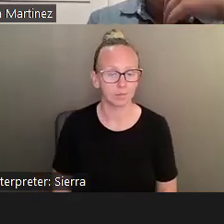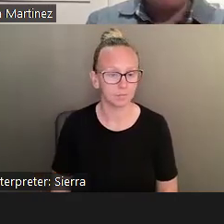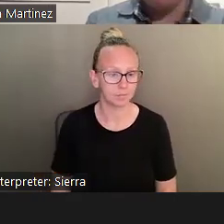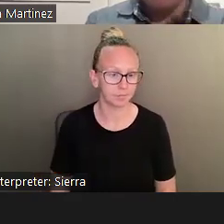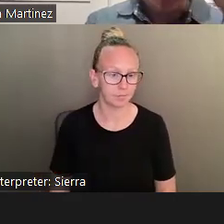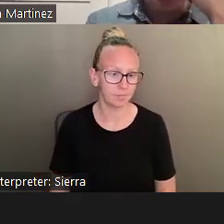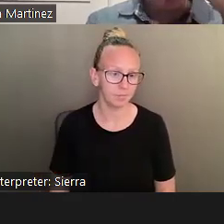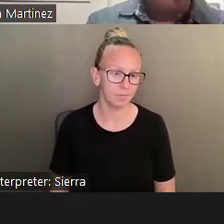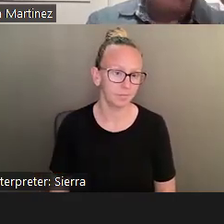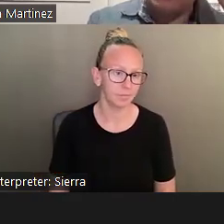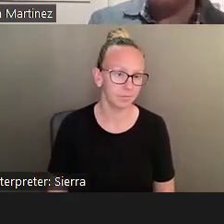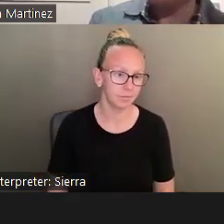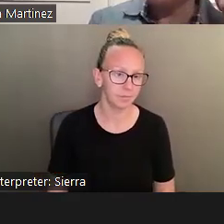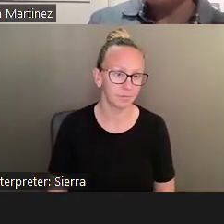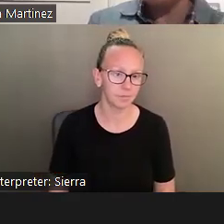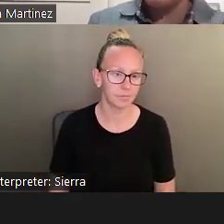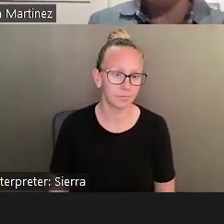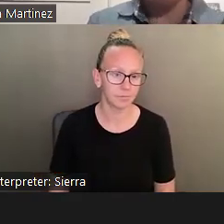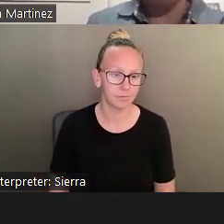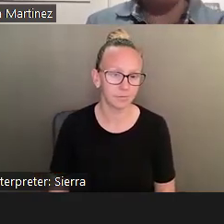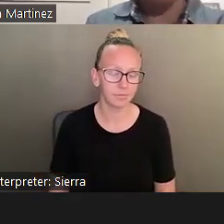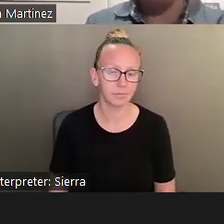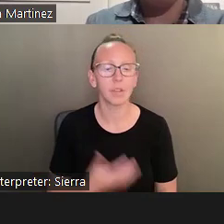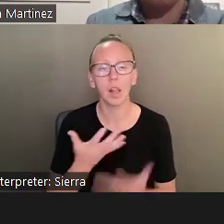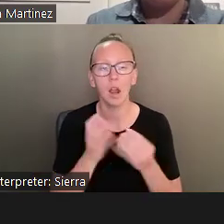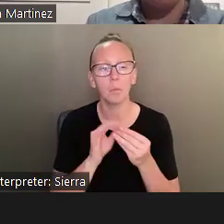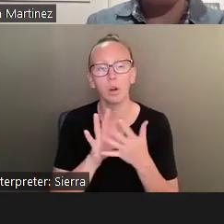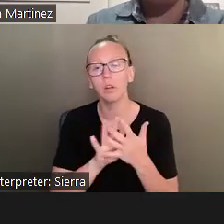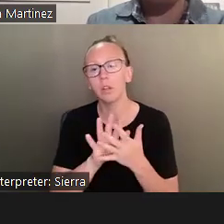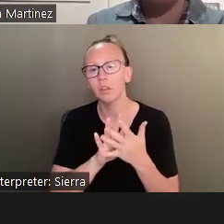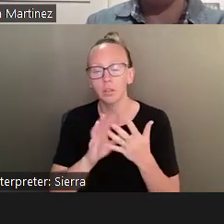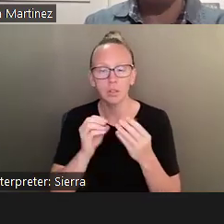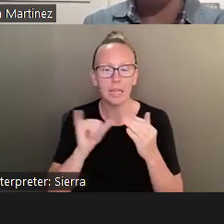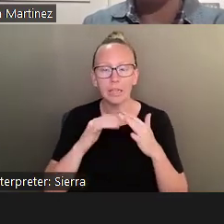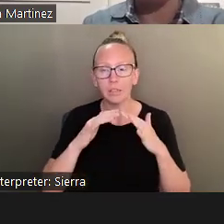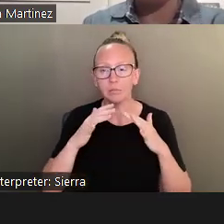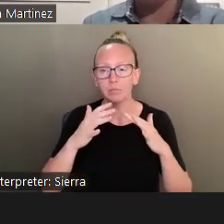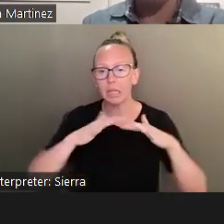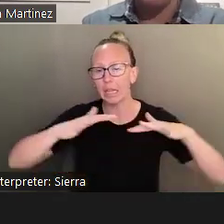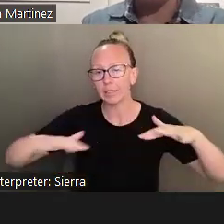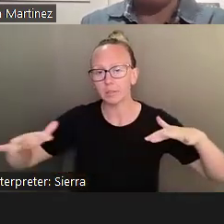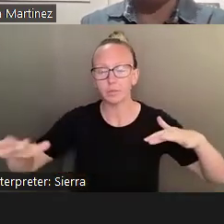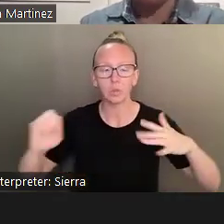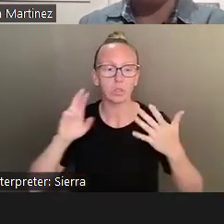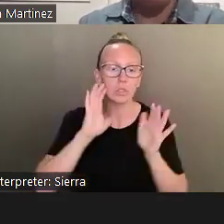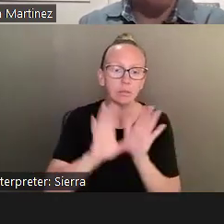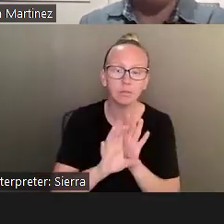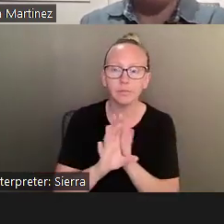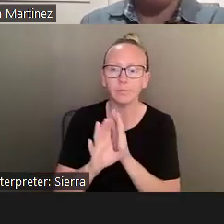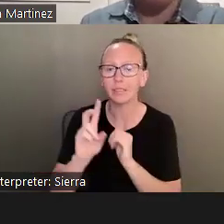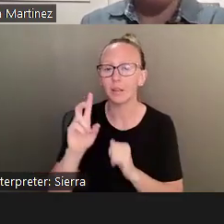And most of them have this sort of vague landscape or sort of almost diagrammatic or mapping